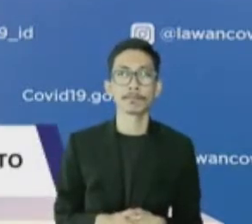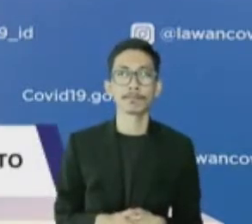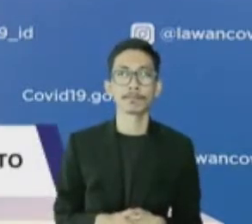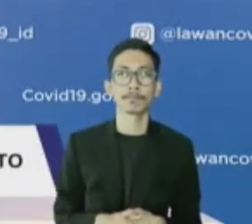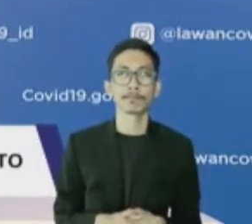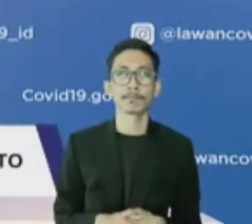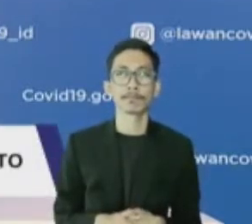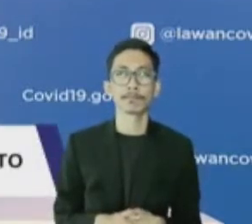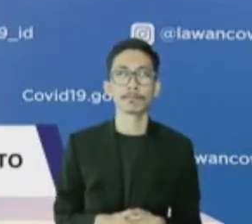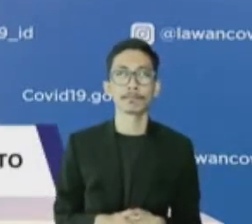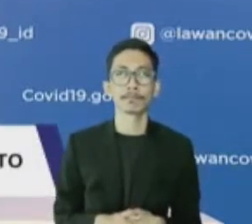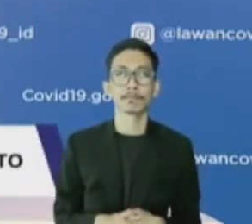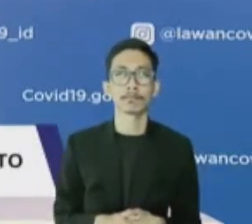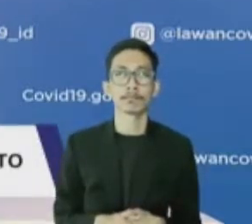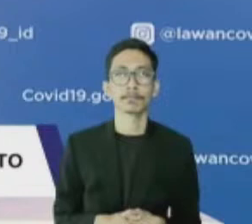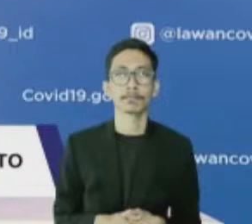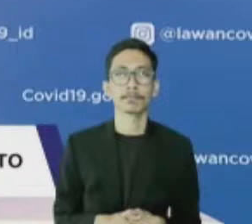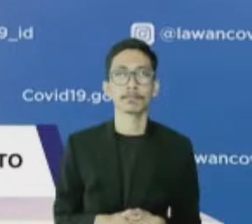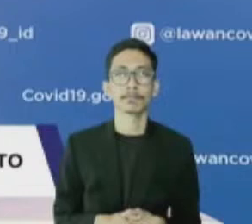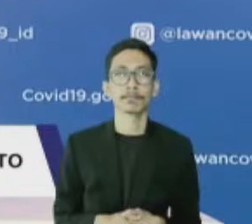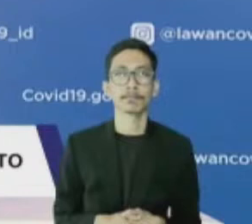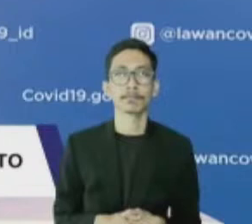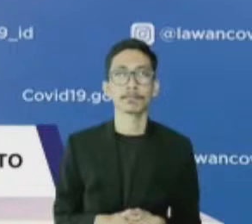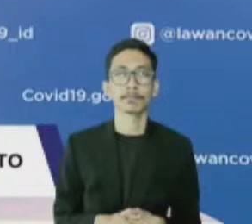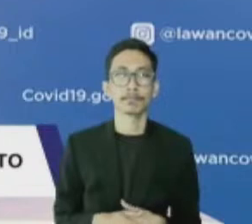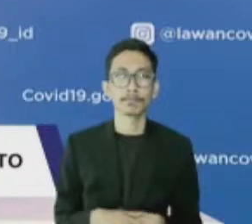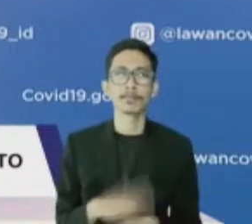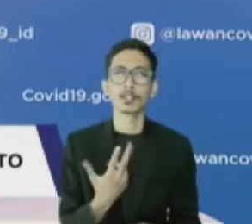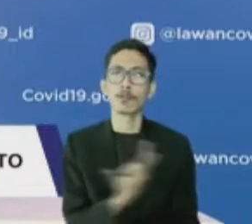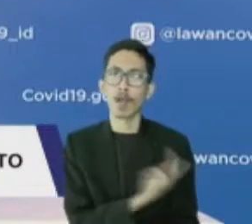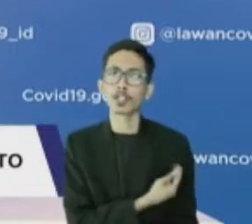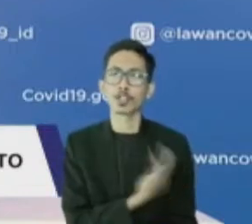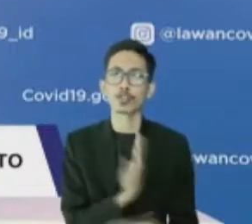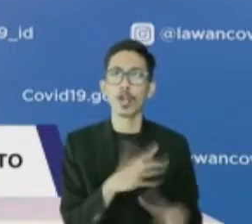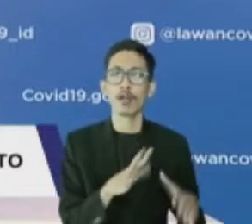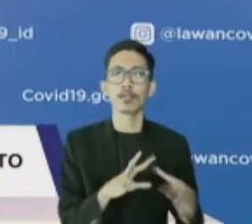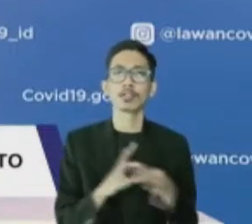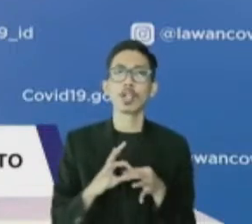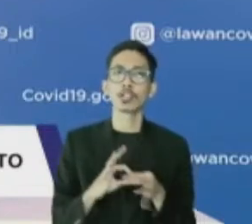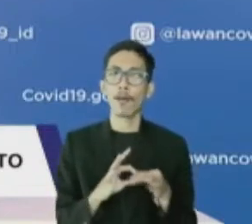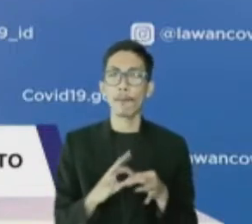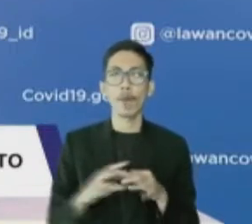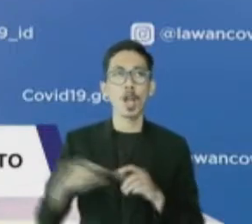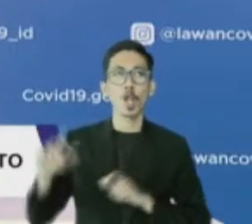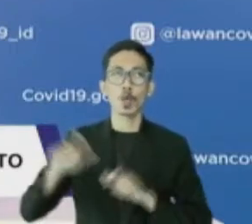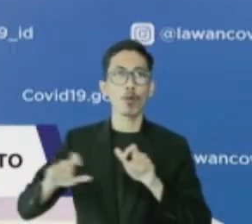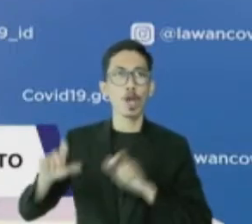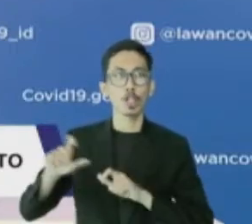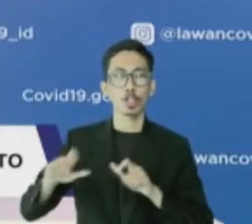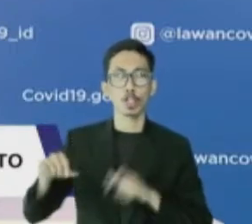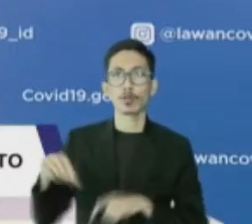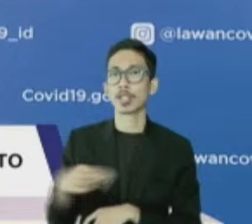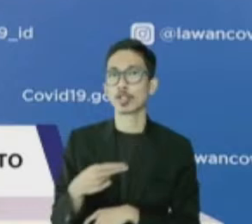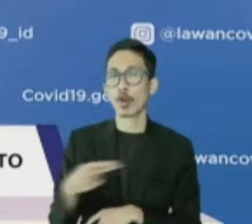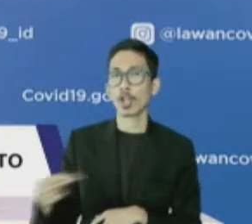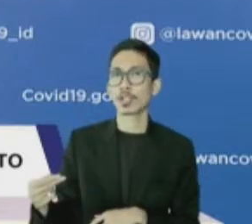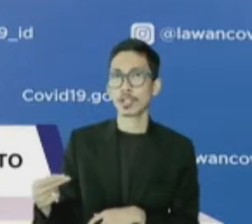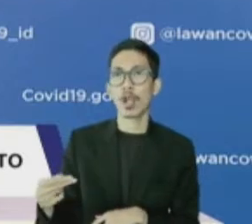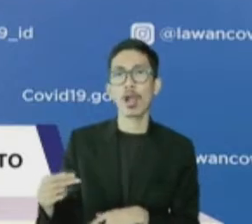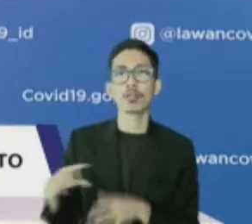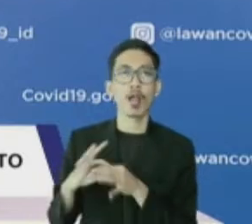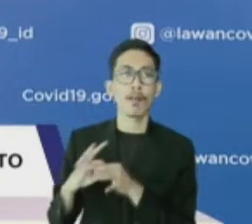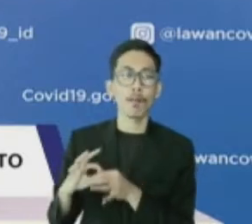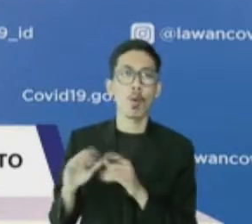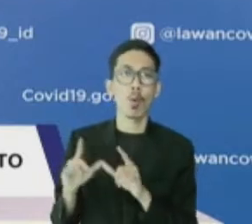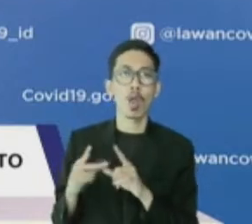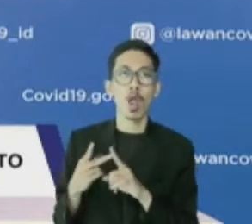the Ekman Institute and Bio Farma based on the recombinant protein have reached the optimization phase